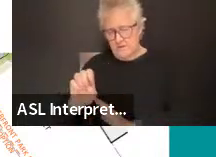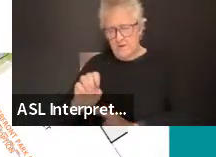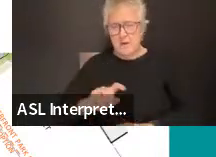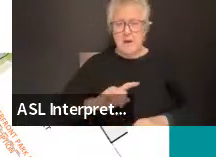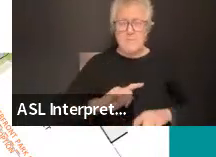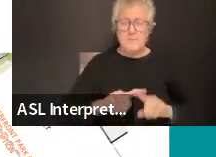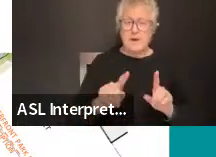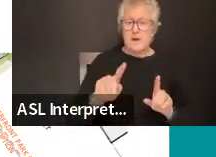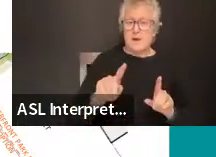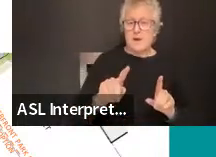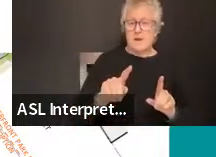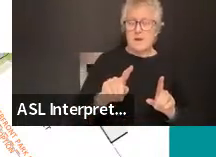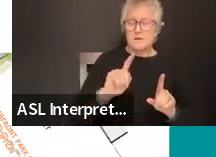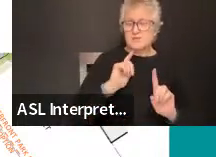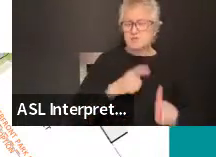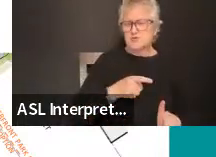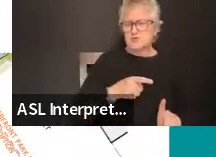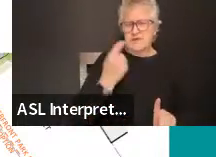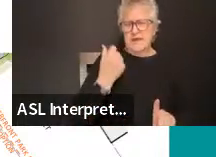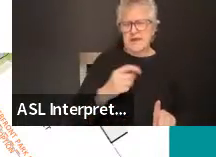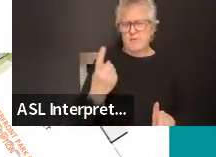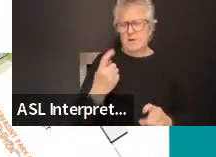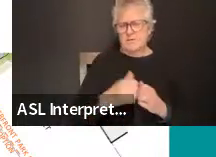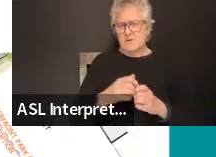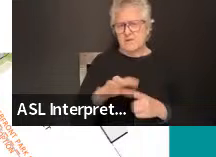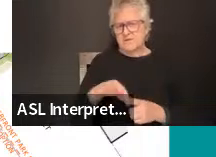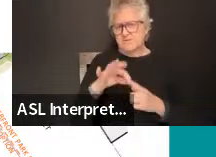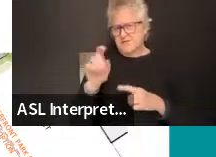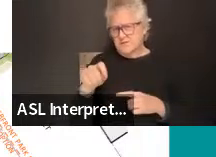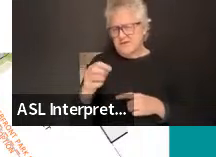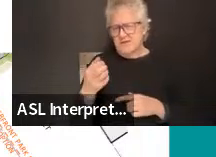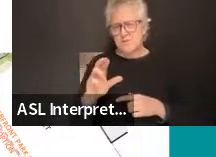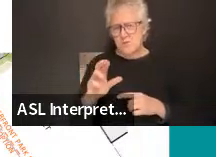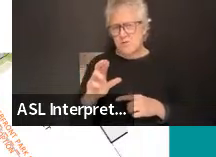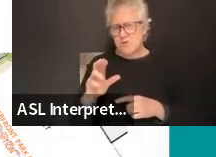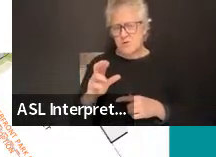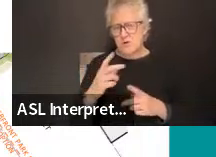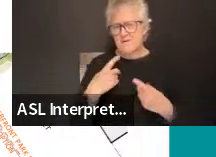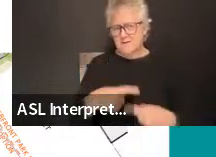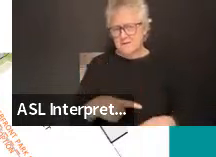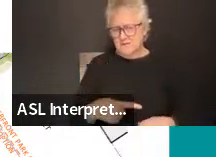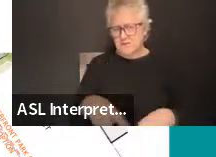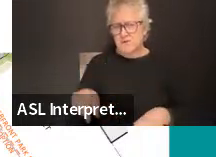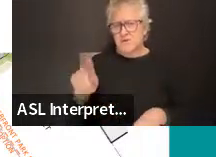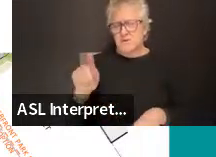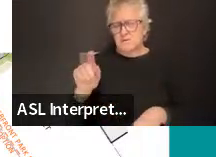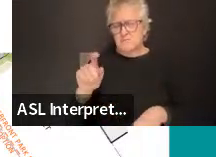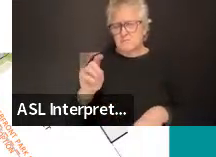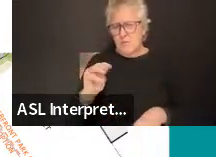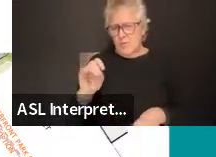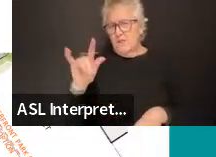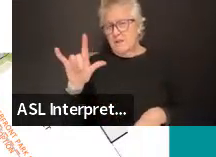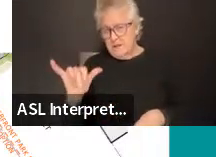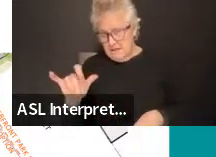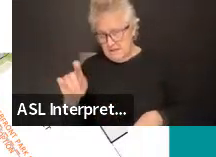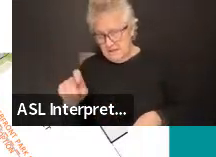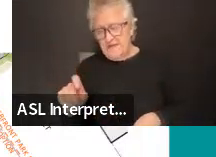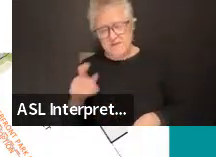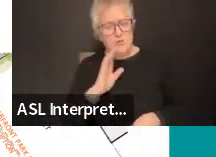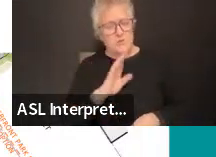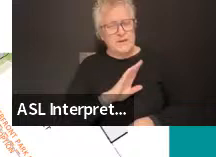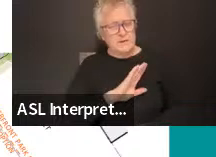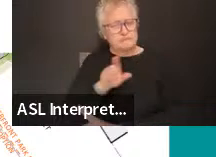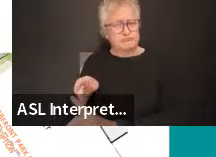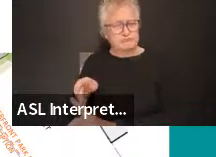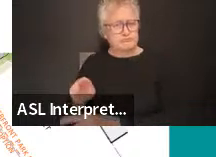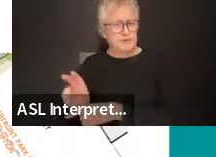special needs and physical needs, it certainly will need to use the elevator at this station. There will also be a stair that that